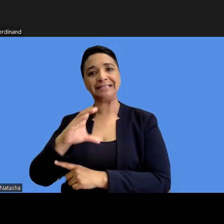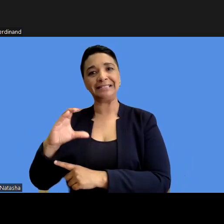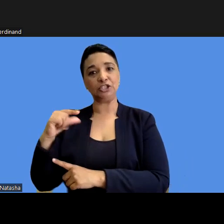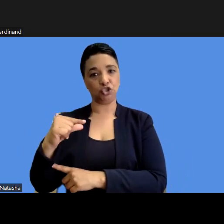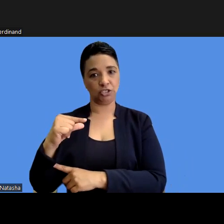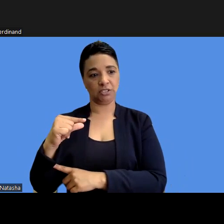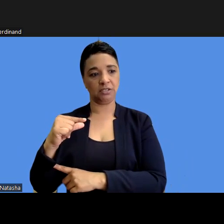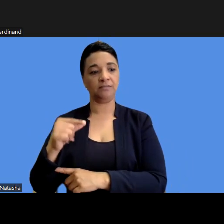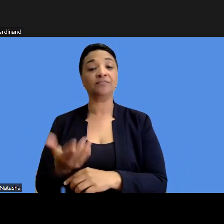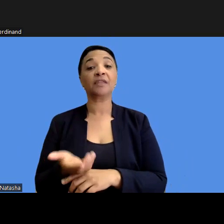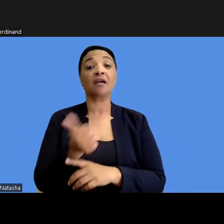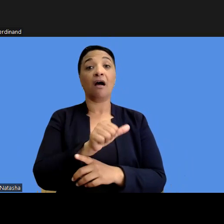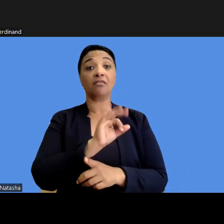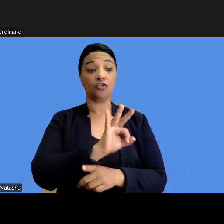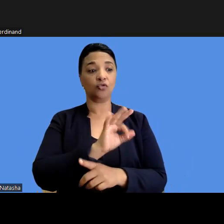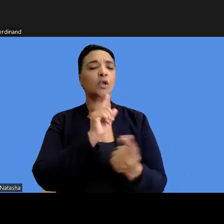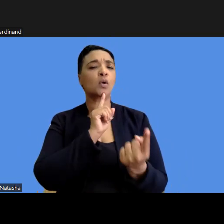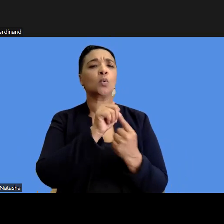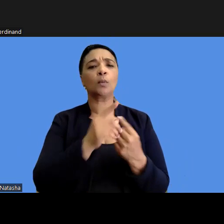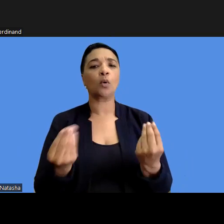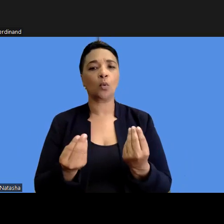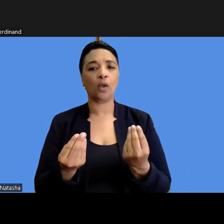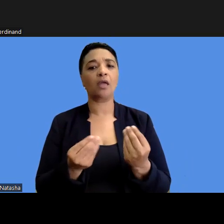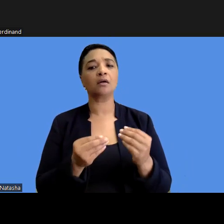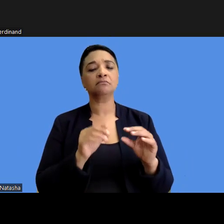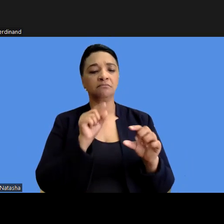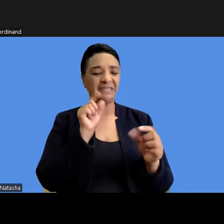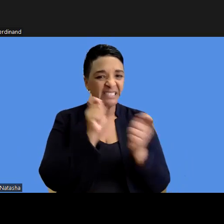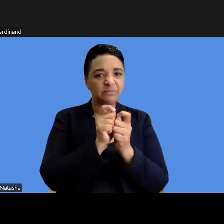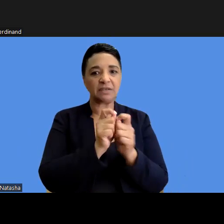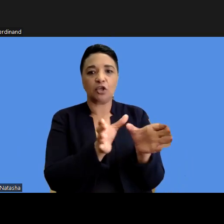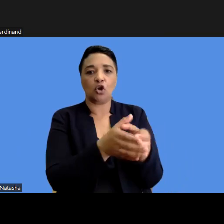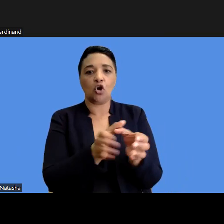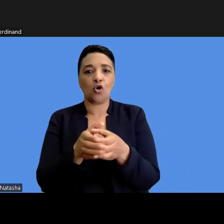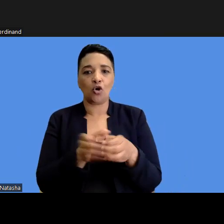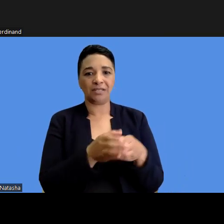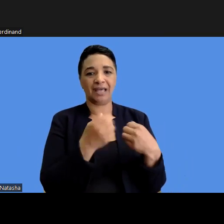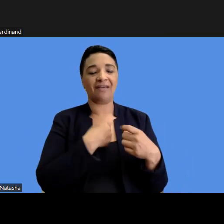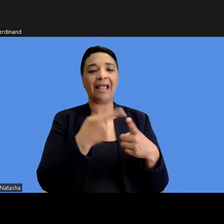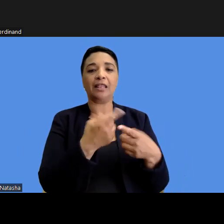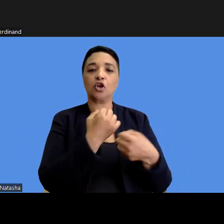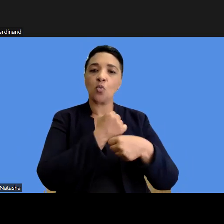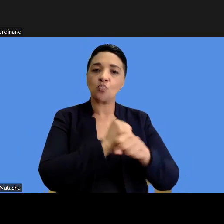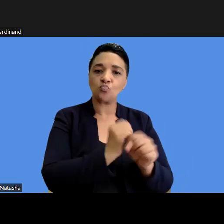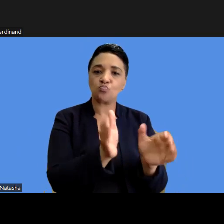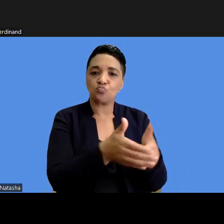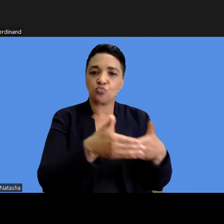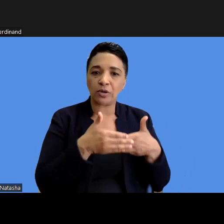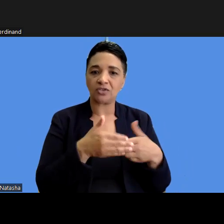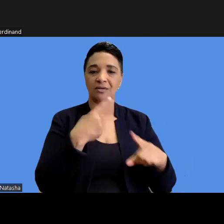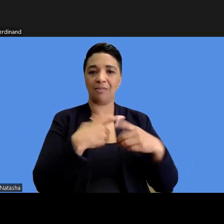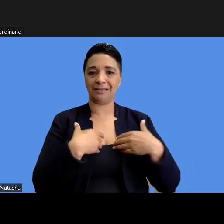half, the remaining, reporting to a specific cluster, particularly protection and health. And